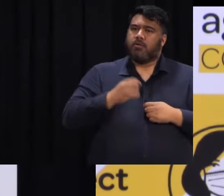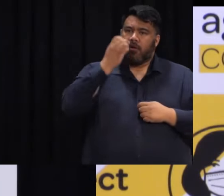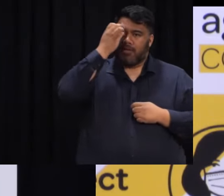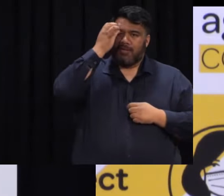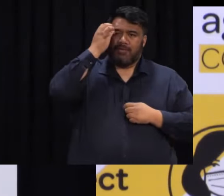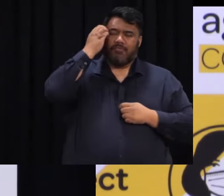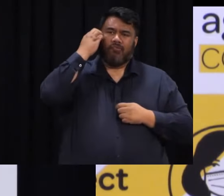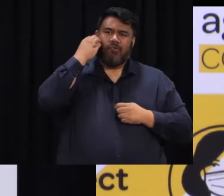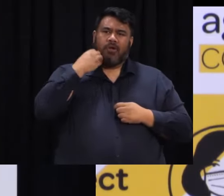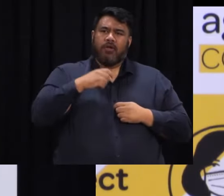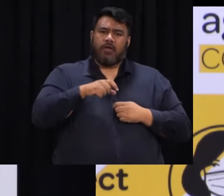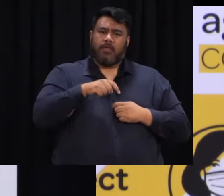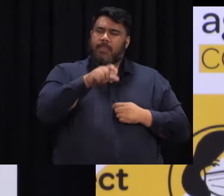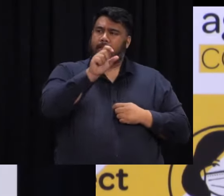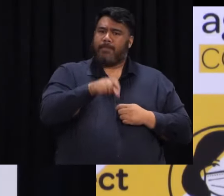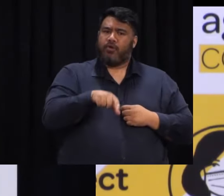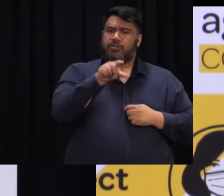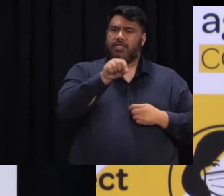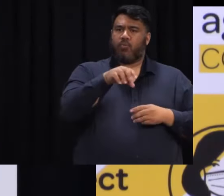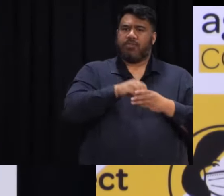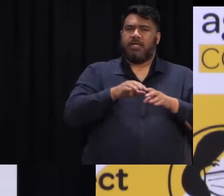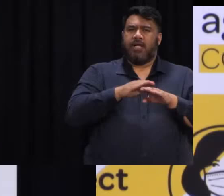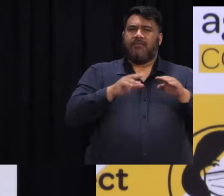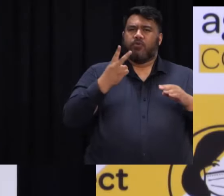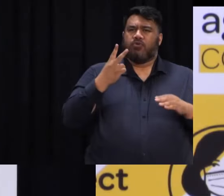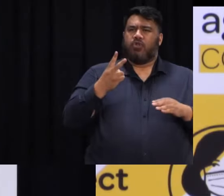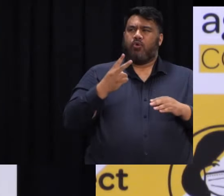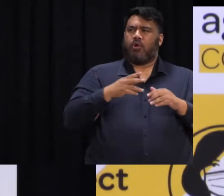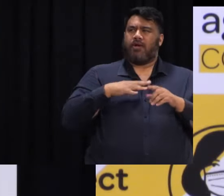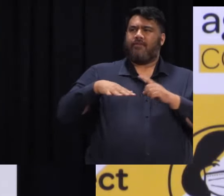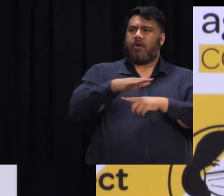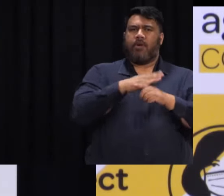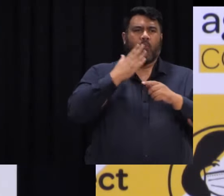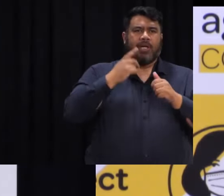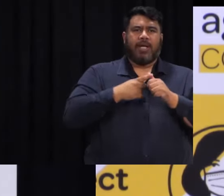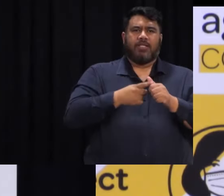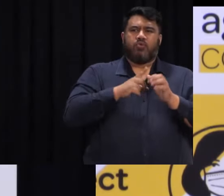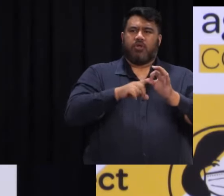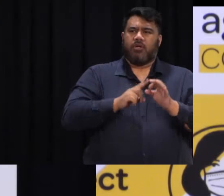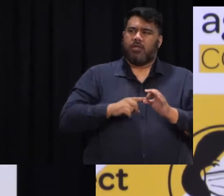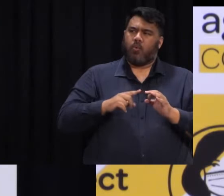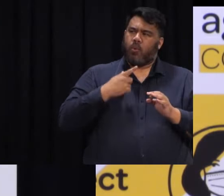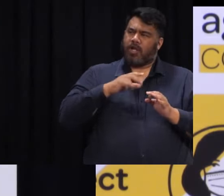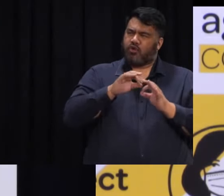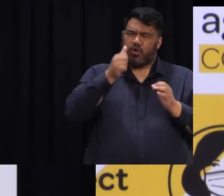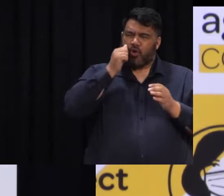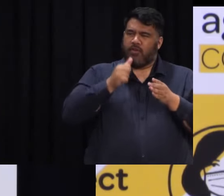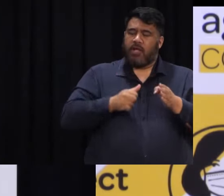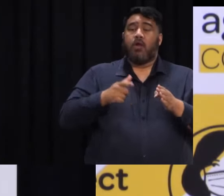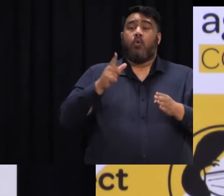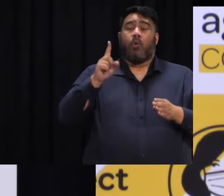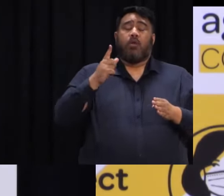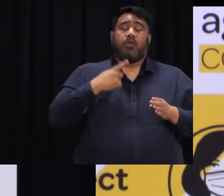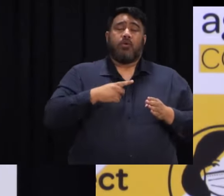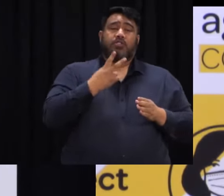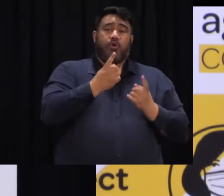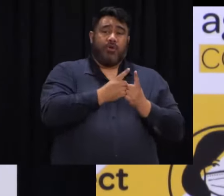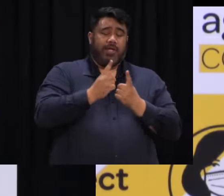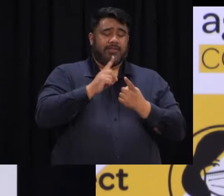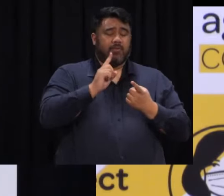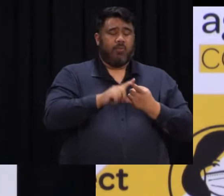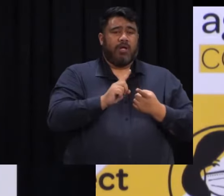when answering questions yesterday? Because there were 2 sites that we were given involved for this bailed person. One was inside the boundary and one was